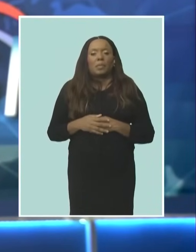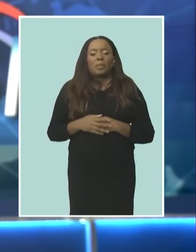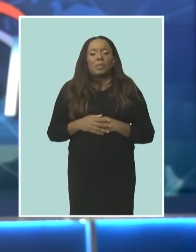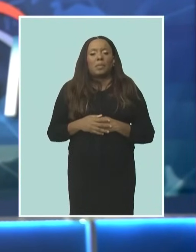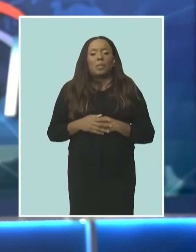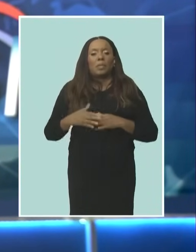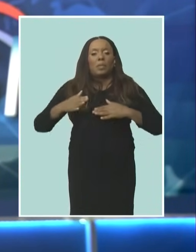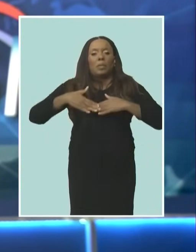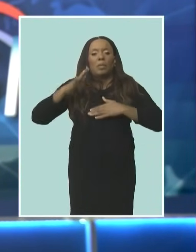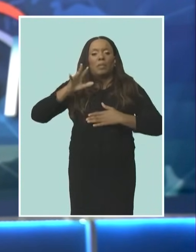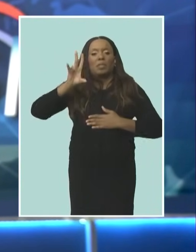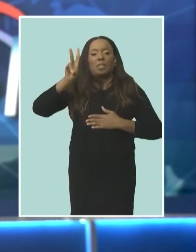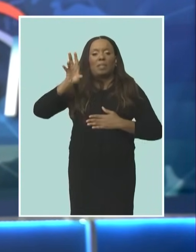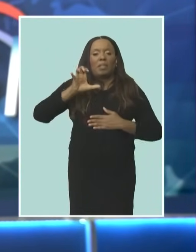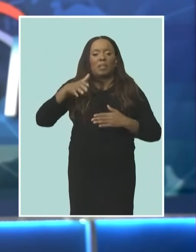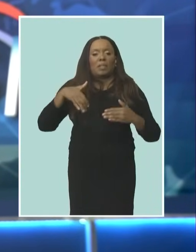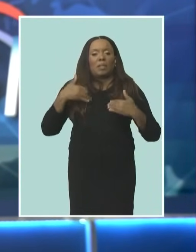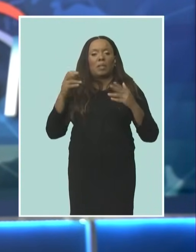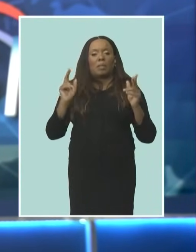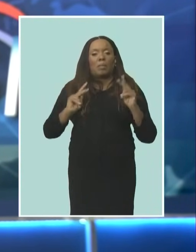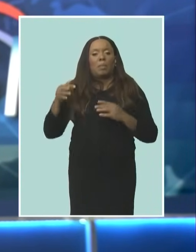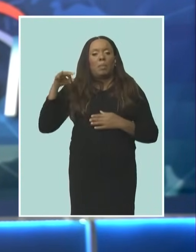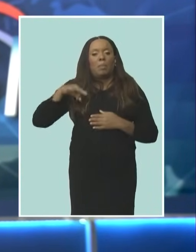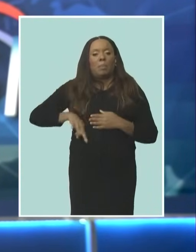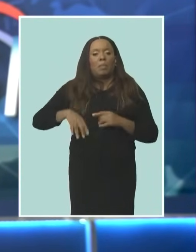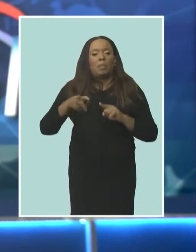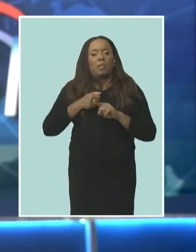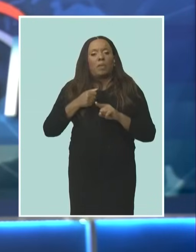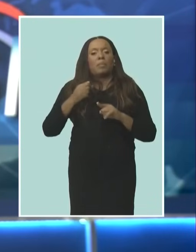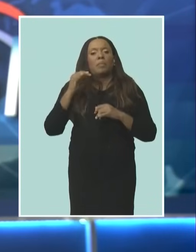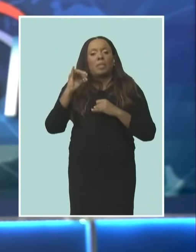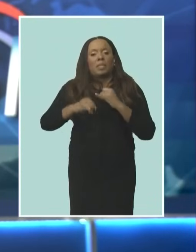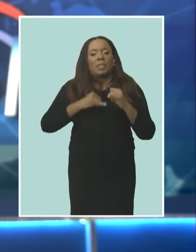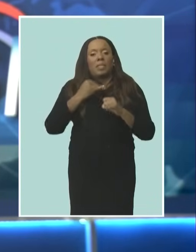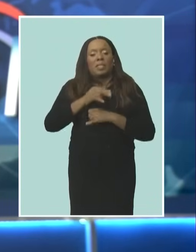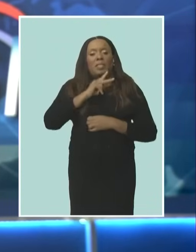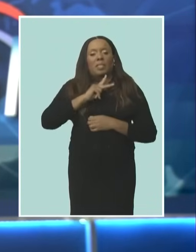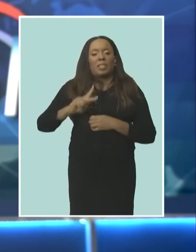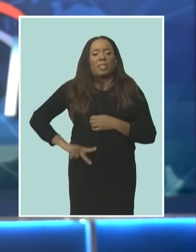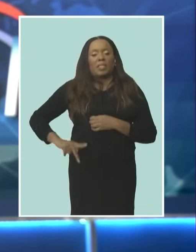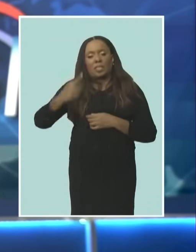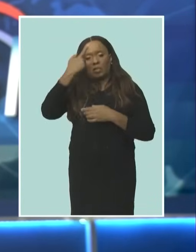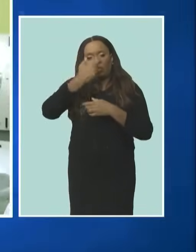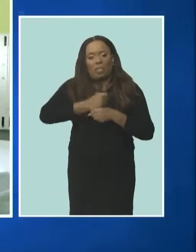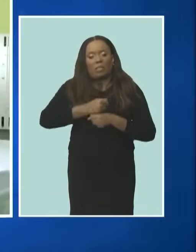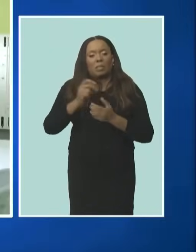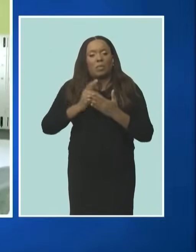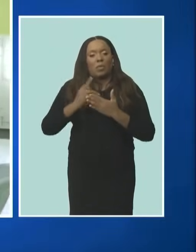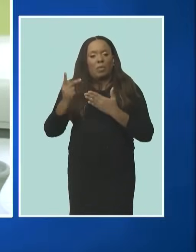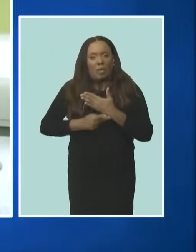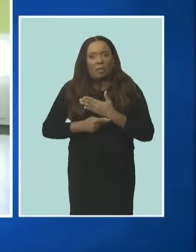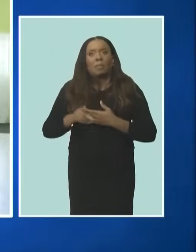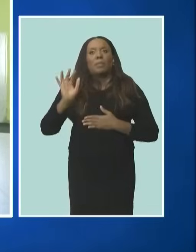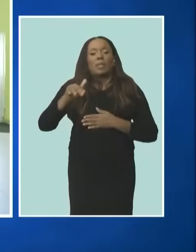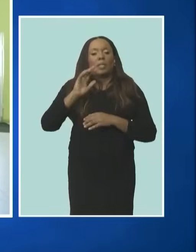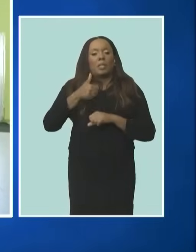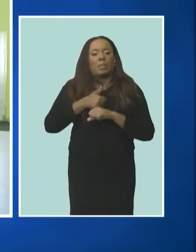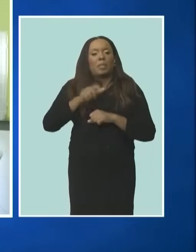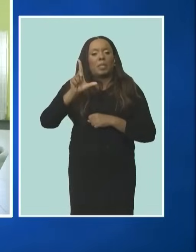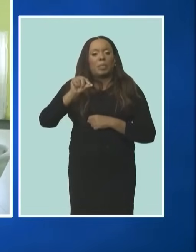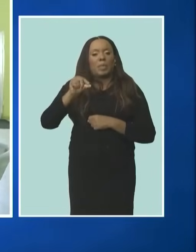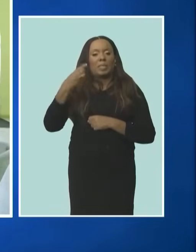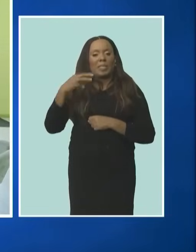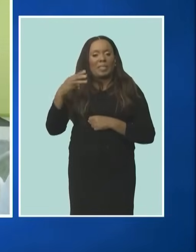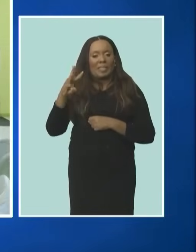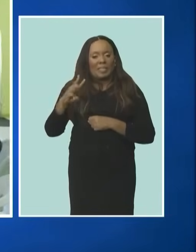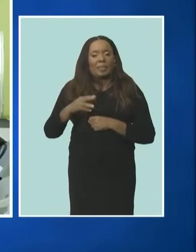have benefited from the International King's Trust program since 2016. Assistant Delivery Partner Manager, Station